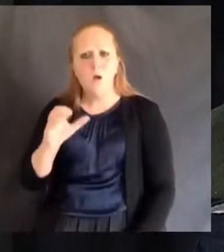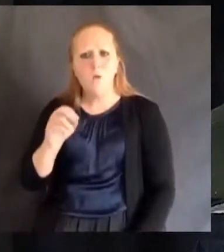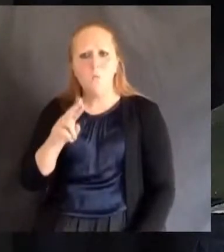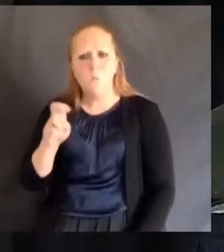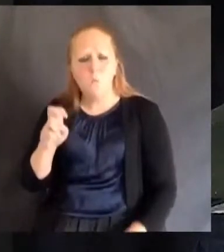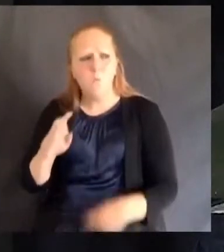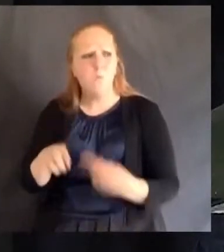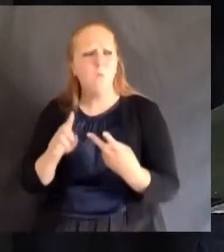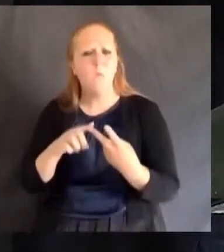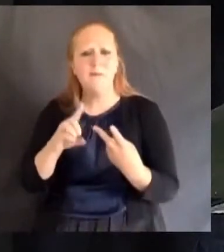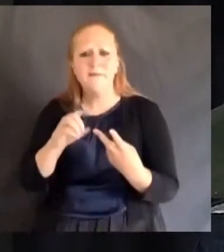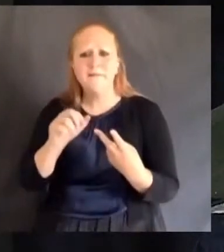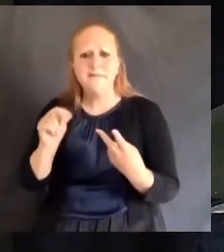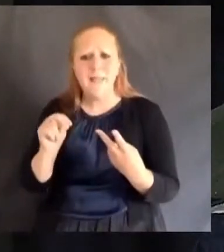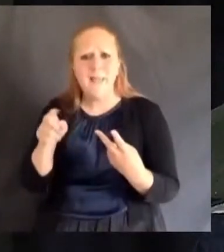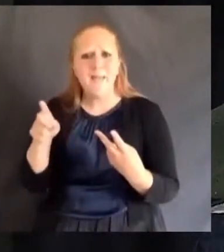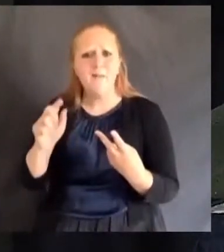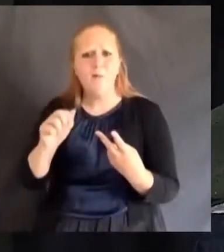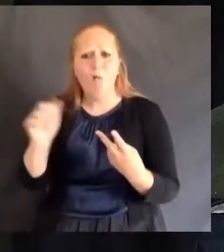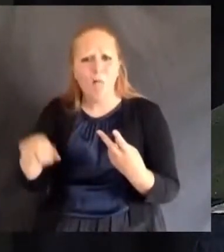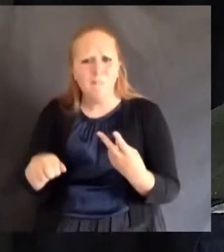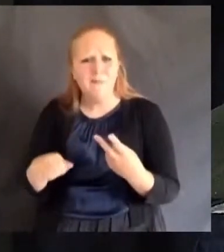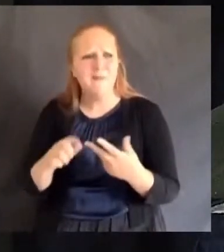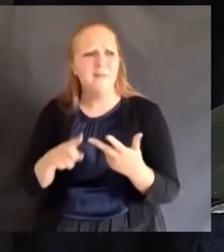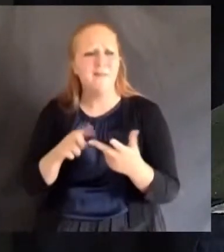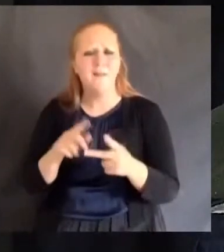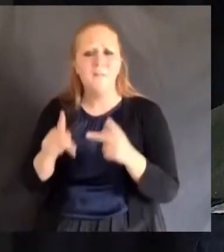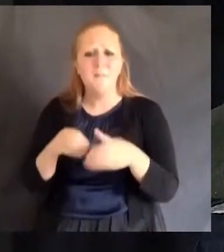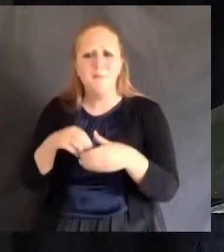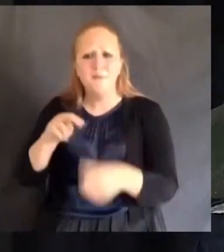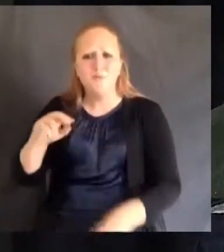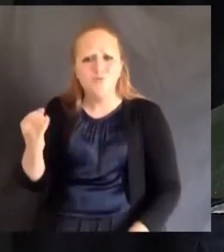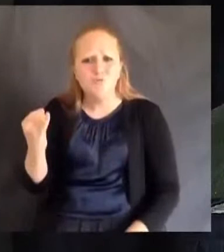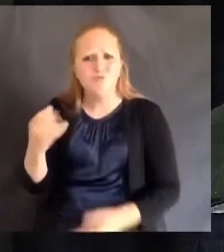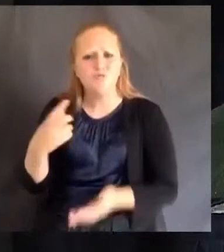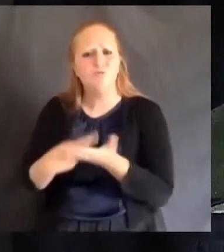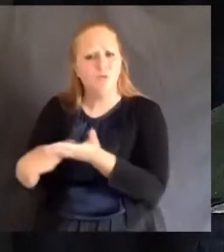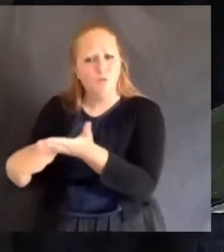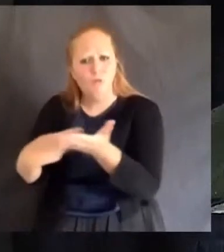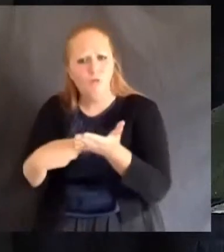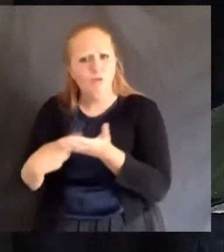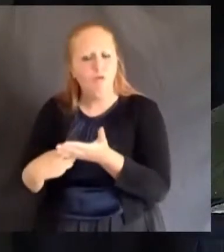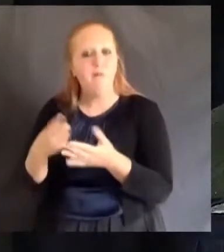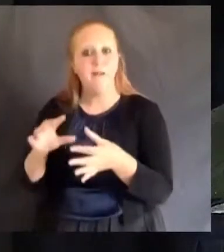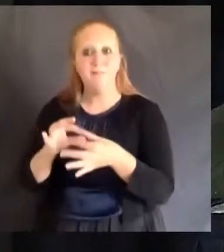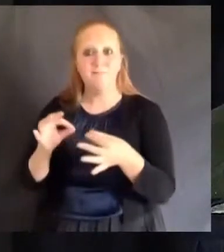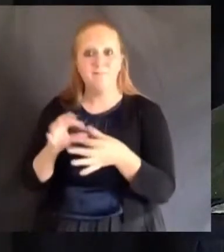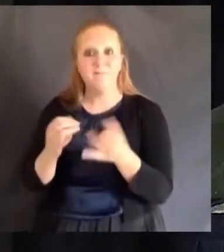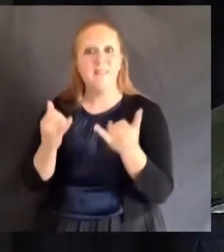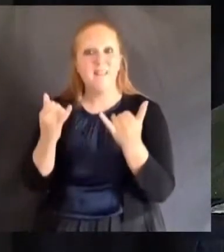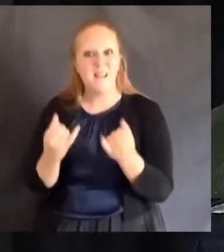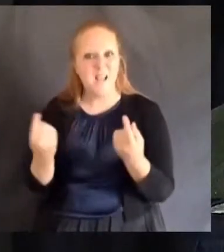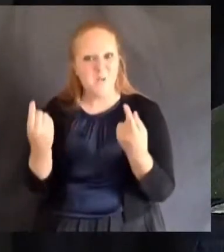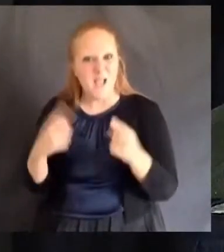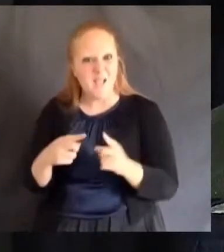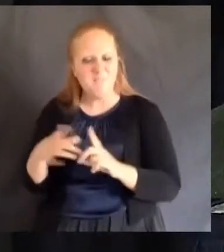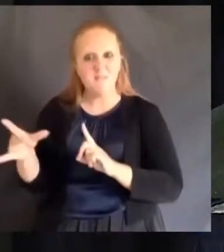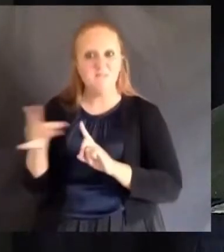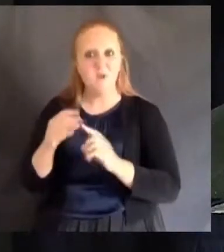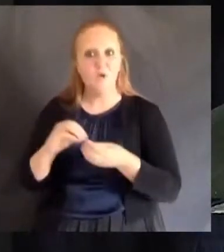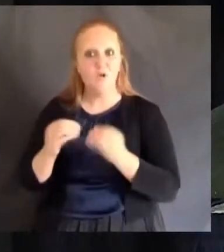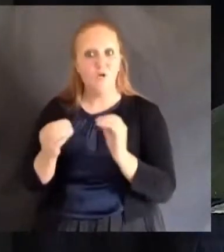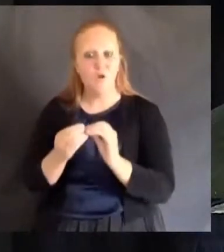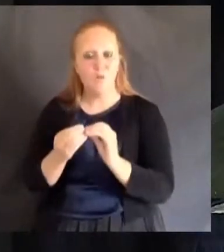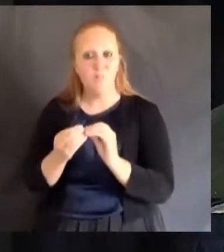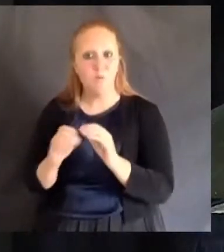in Albany. You've seen Phil Murphy talk about this in New Jersey. There are large pockets right now that are cropping up of infection rates that are being